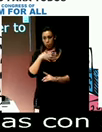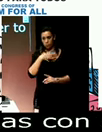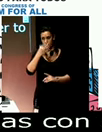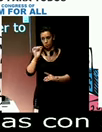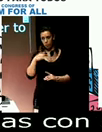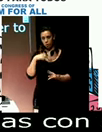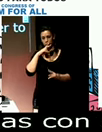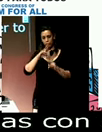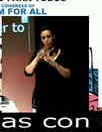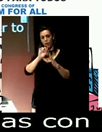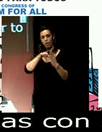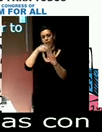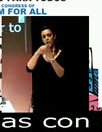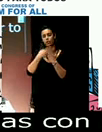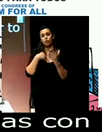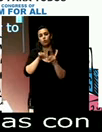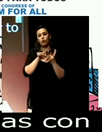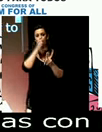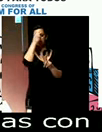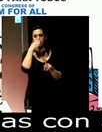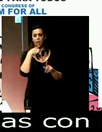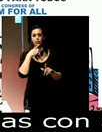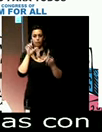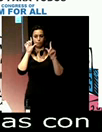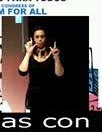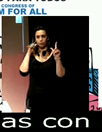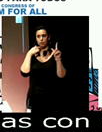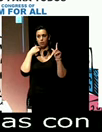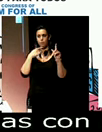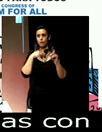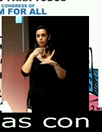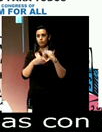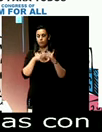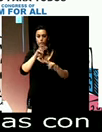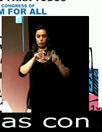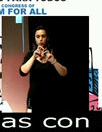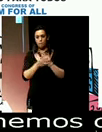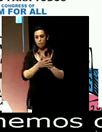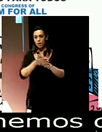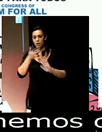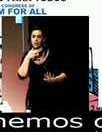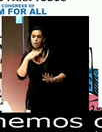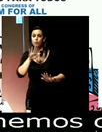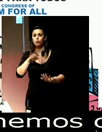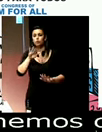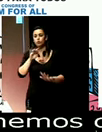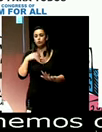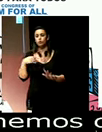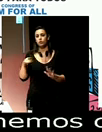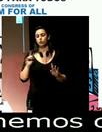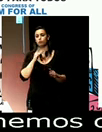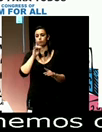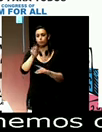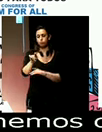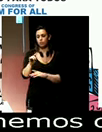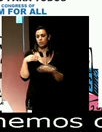to include favorites. It allows to register,